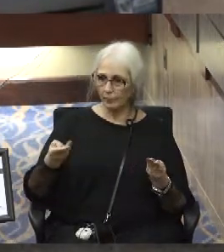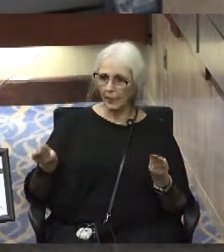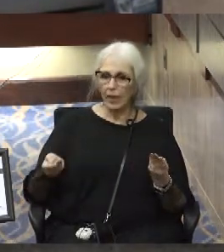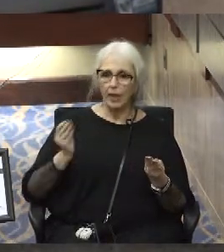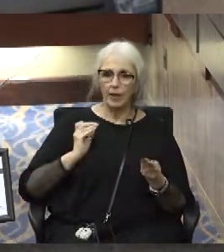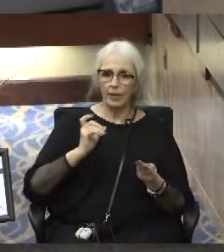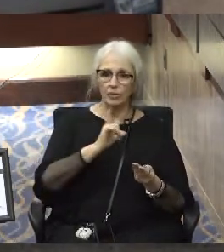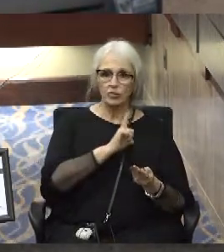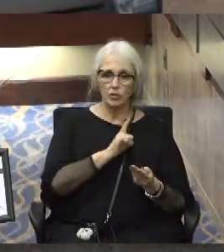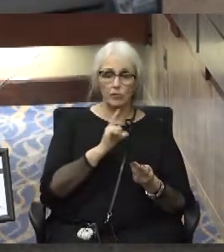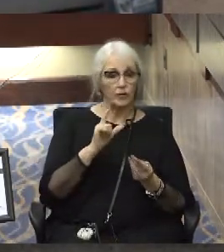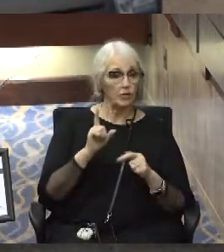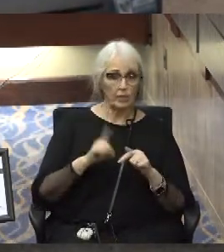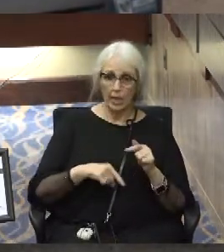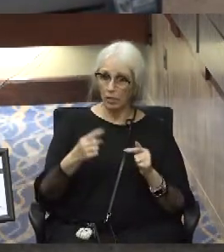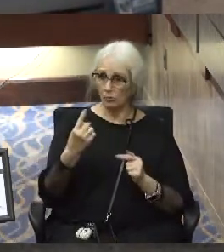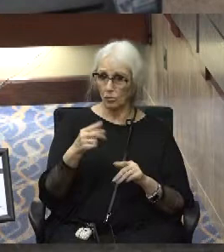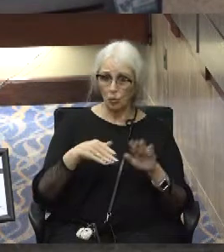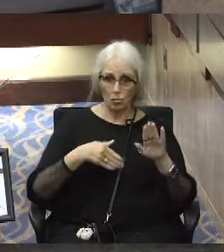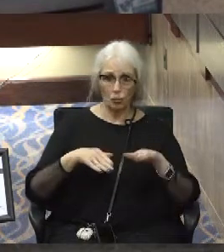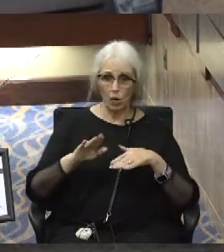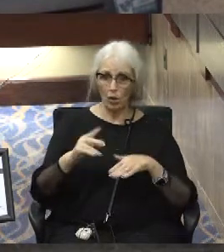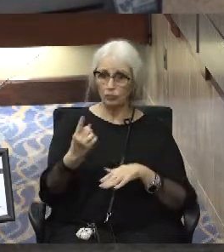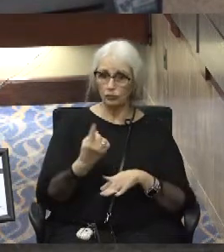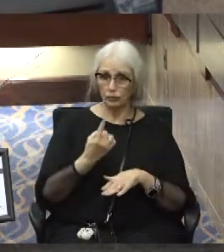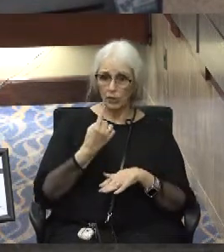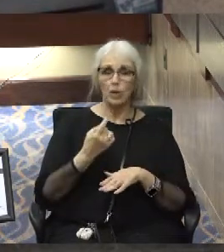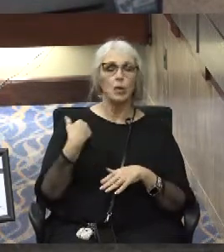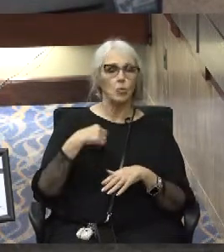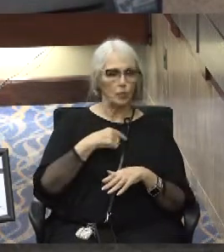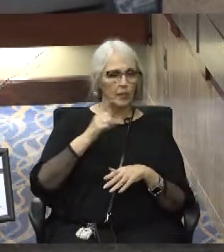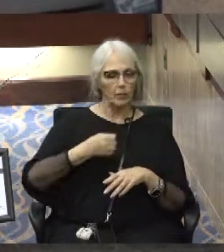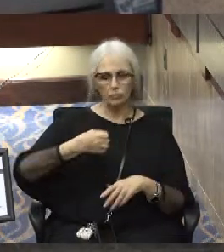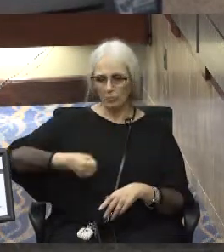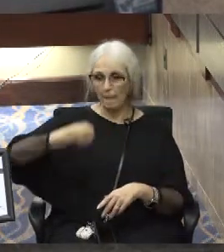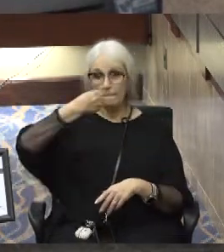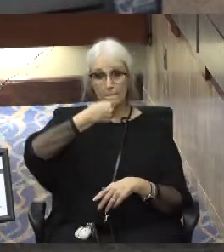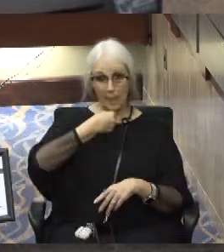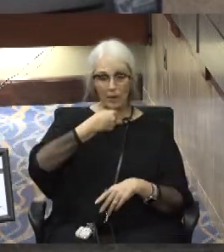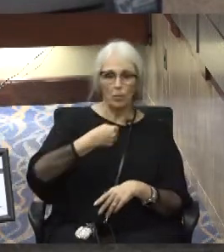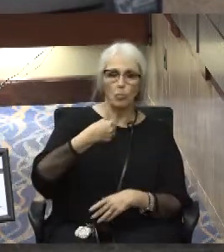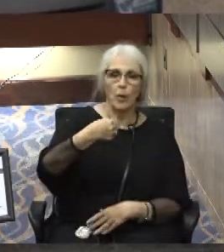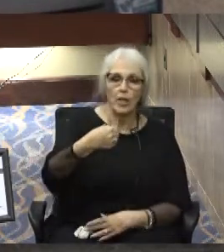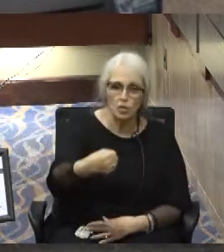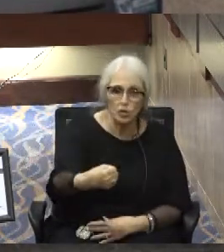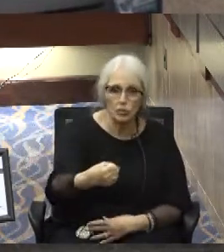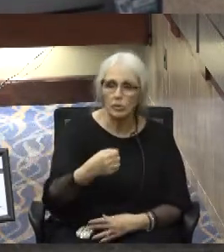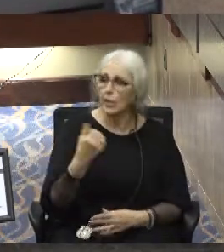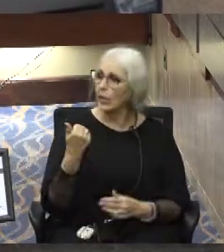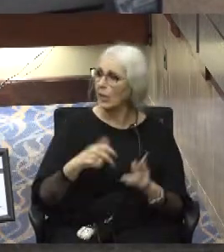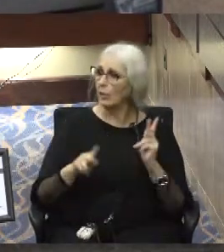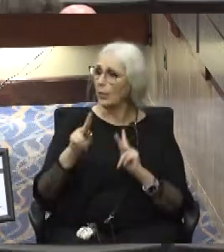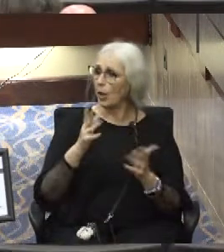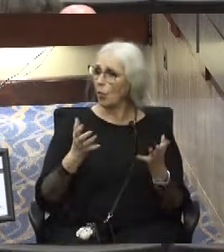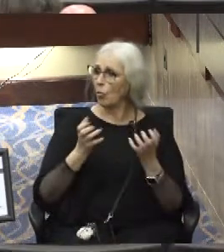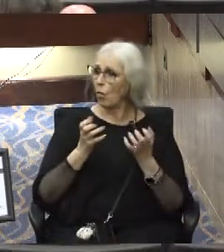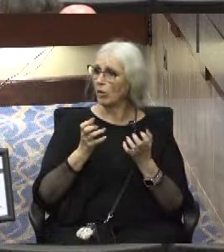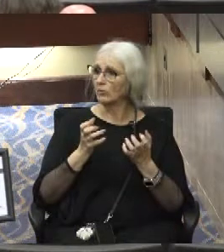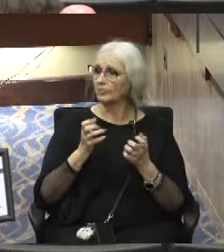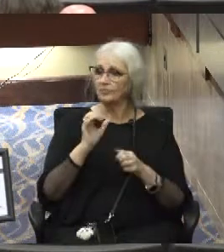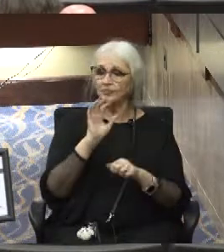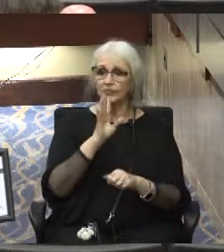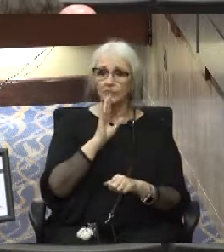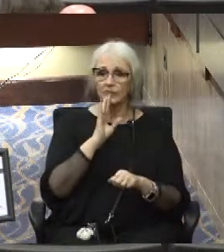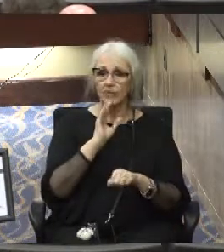unable to approach the podium due to physical limitations, a microphone is available to be brought to you. Is there anyone present who would like to speak on a work